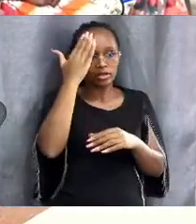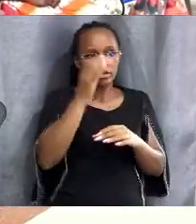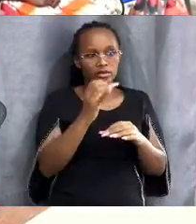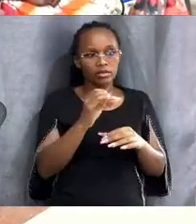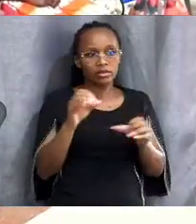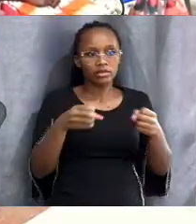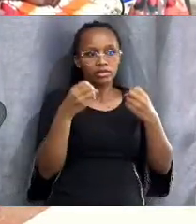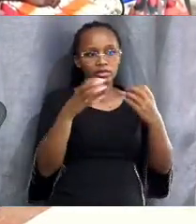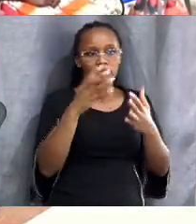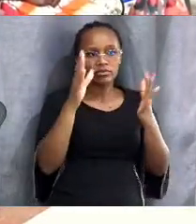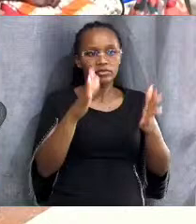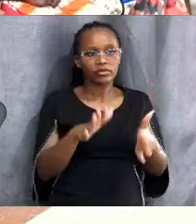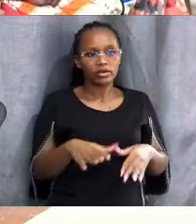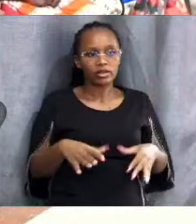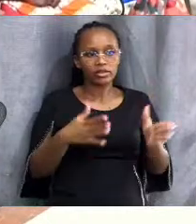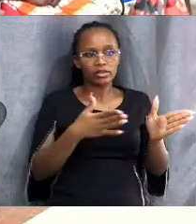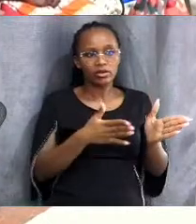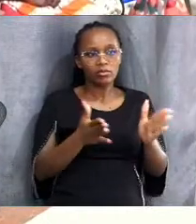ngai ataheanite rutha.